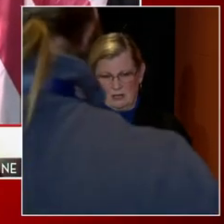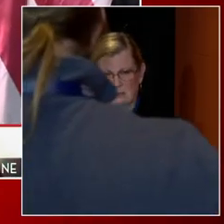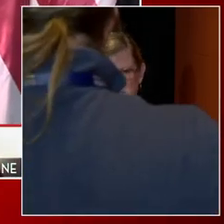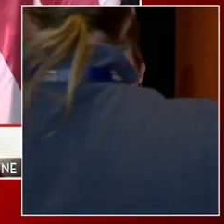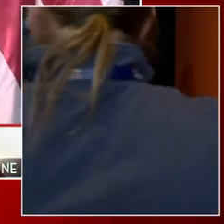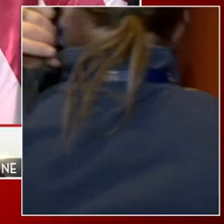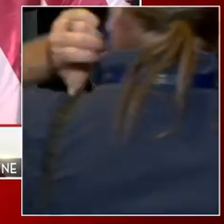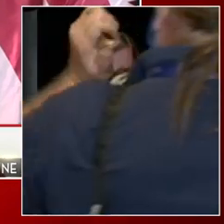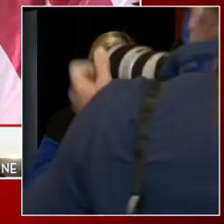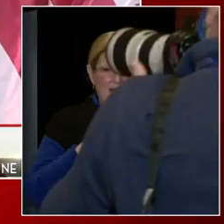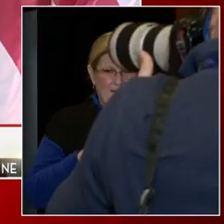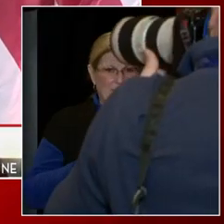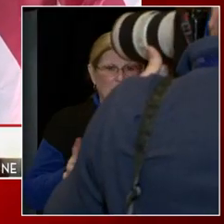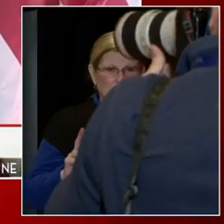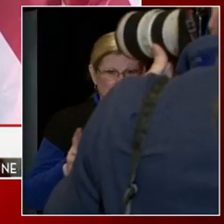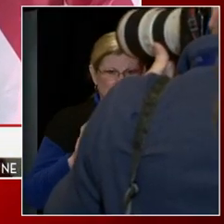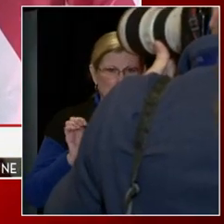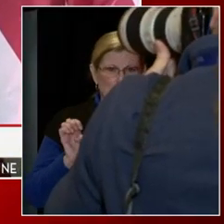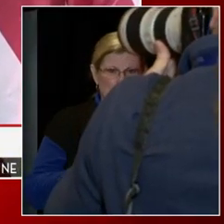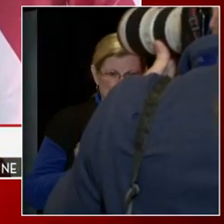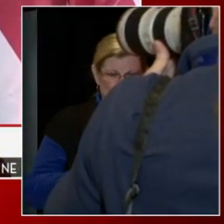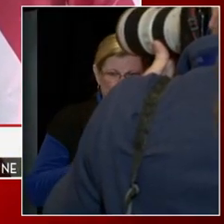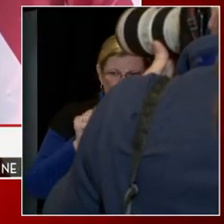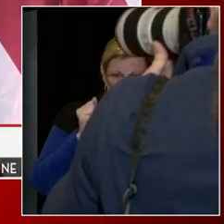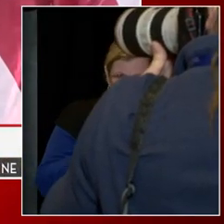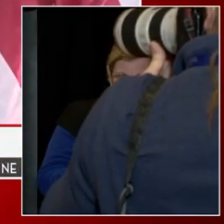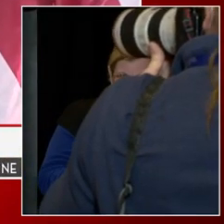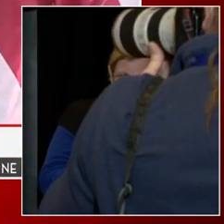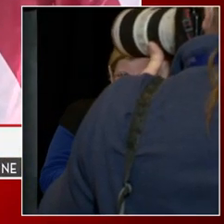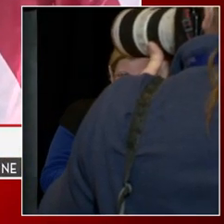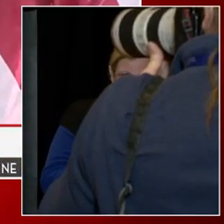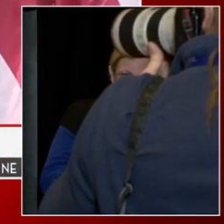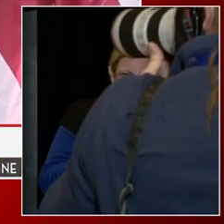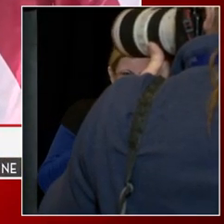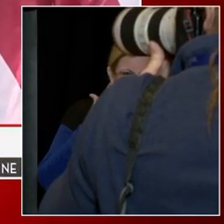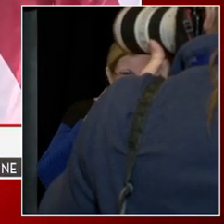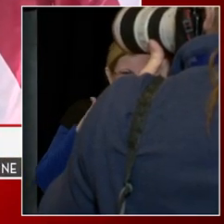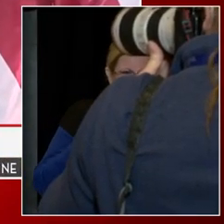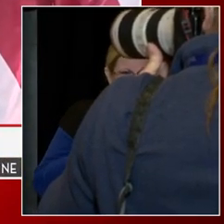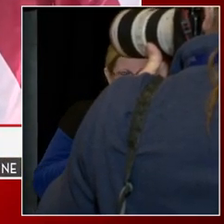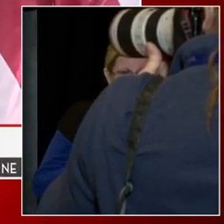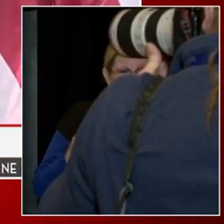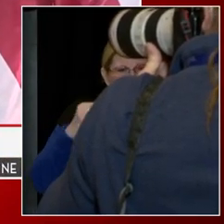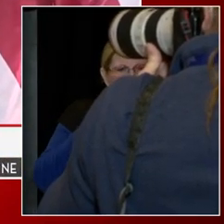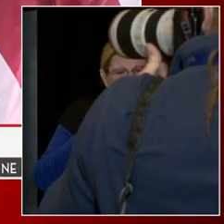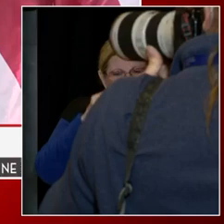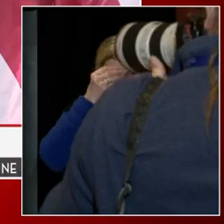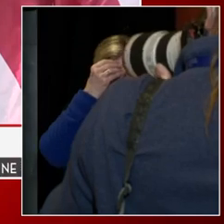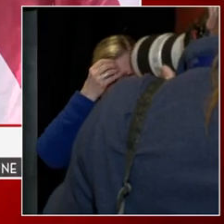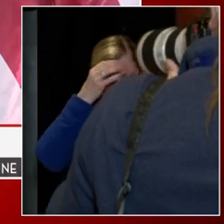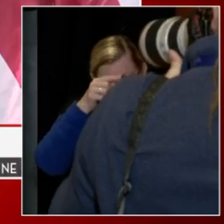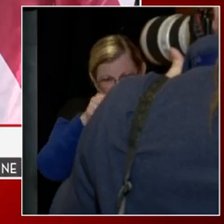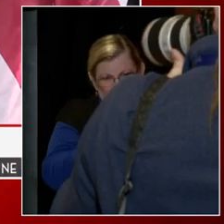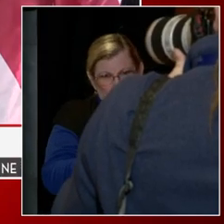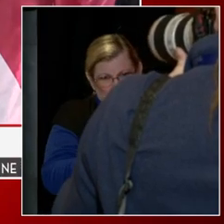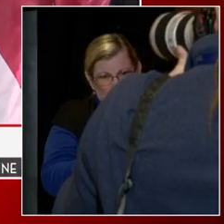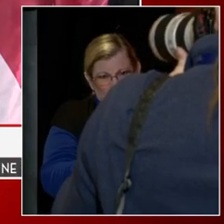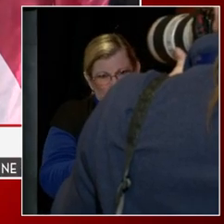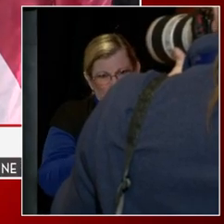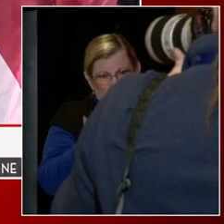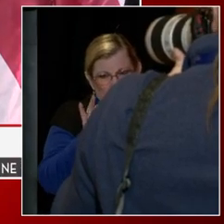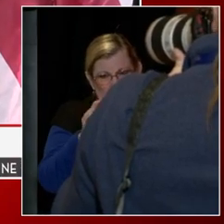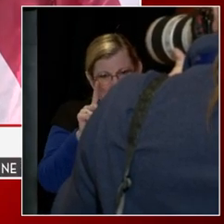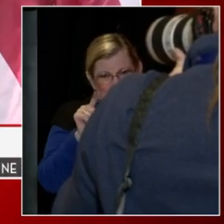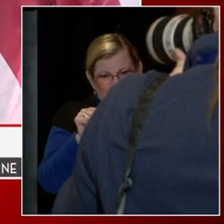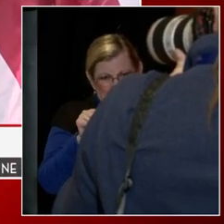on preliminary data that has become available. The FDA's advisory committee will meet today, and